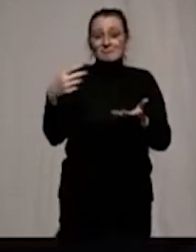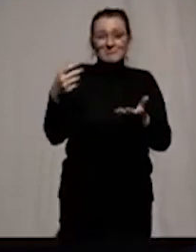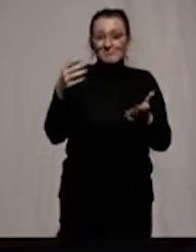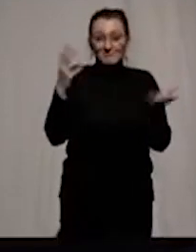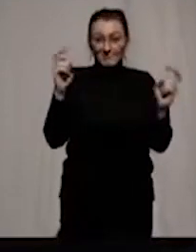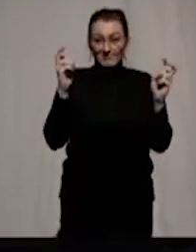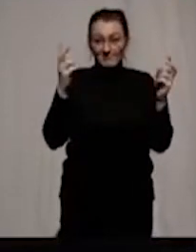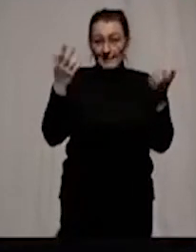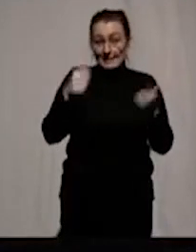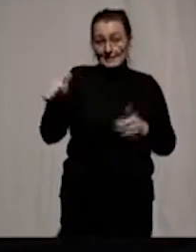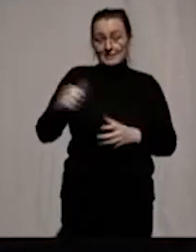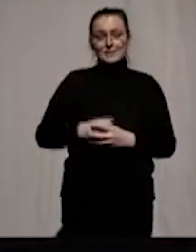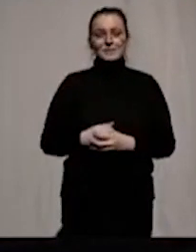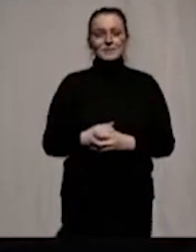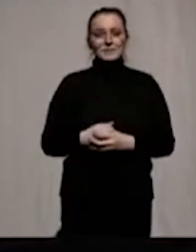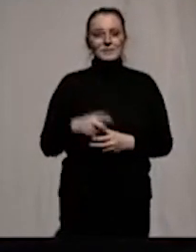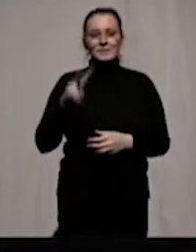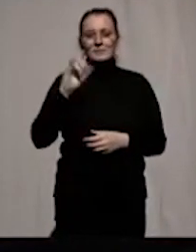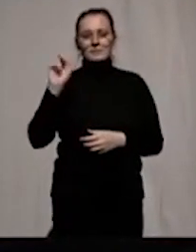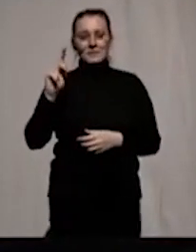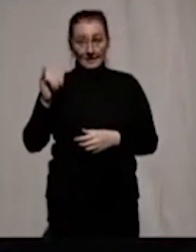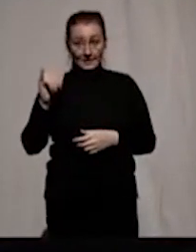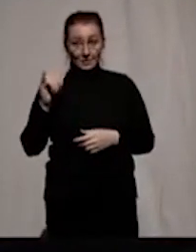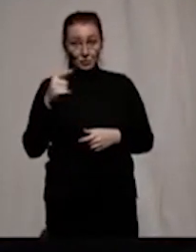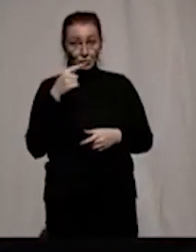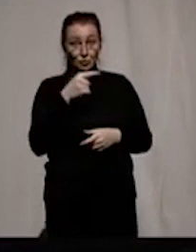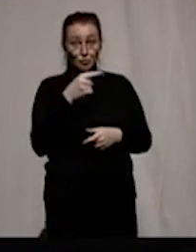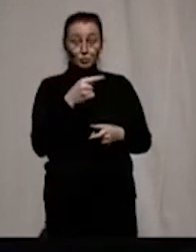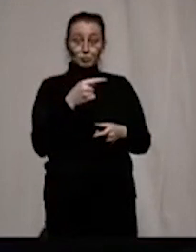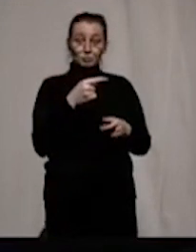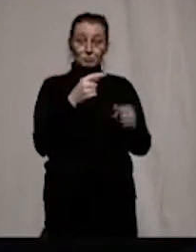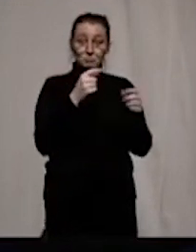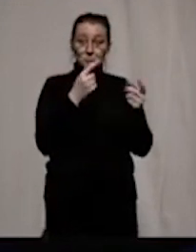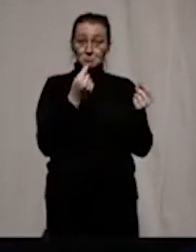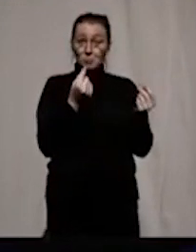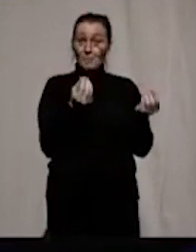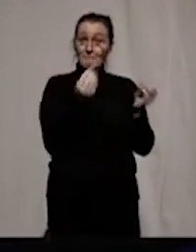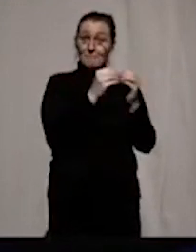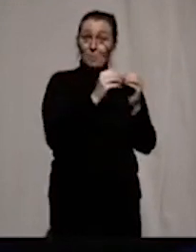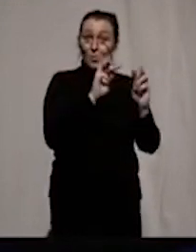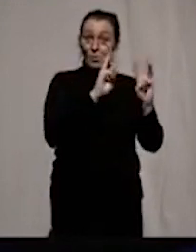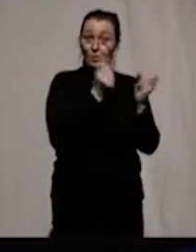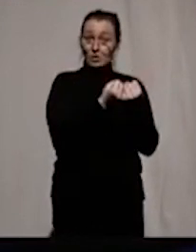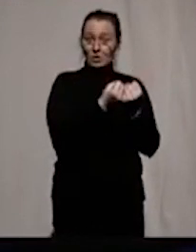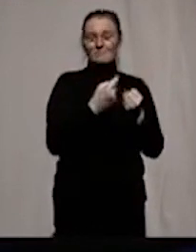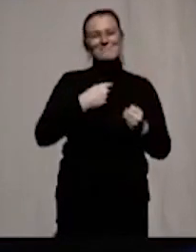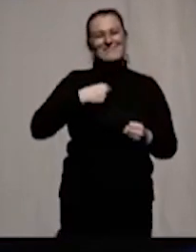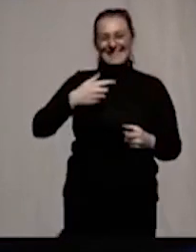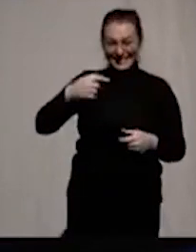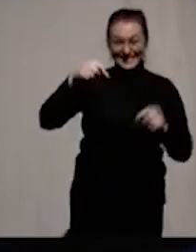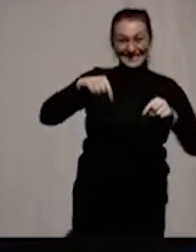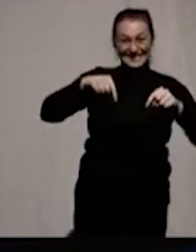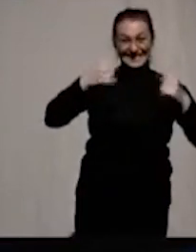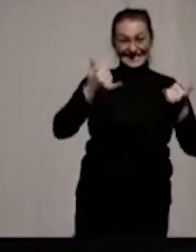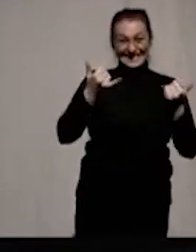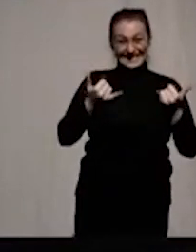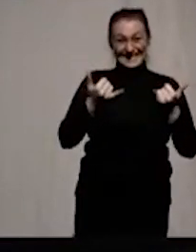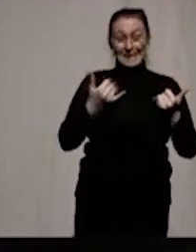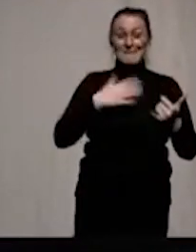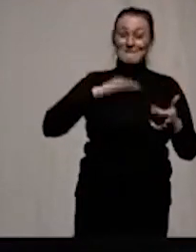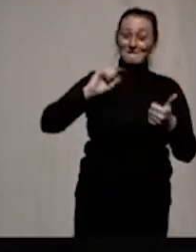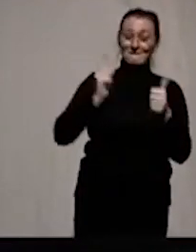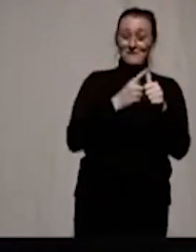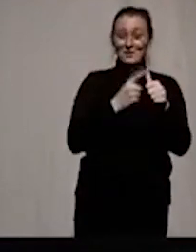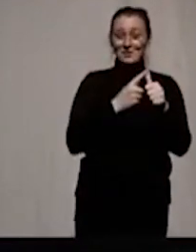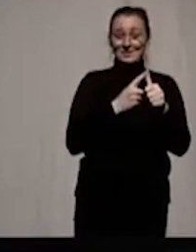like workshops generally like this? This is my first one ever. Oh, well, you did a really good job. Amazing job. Thank you.